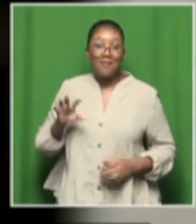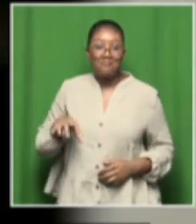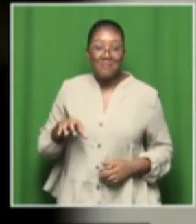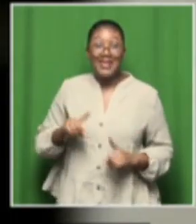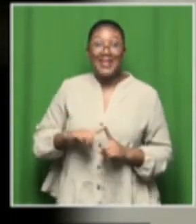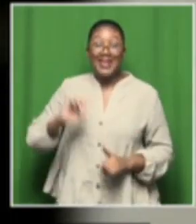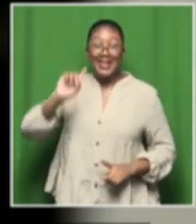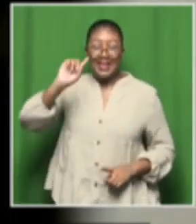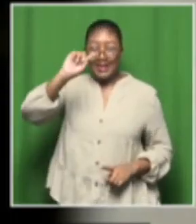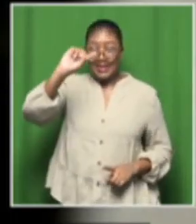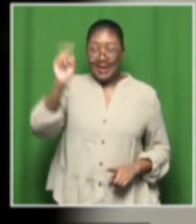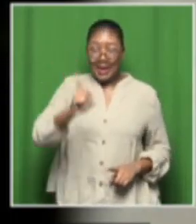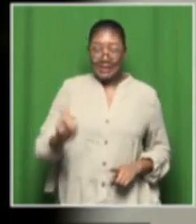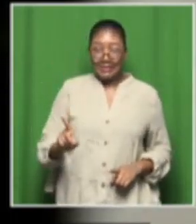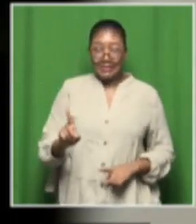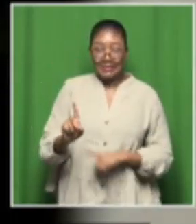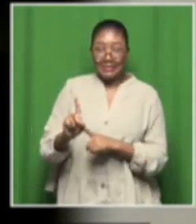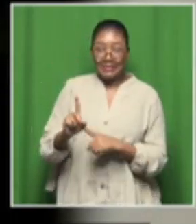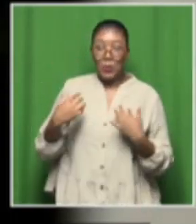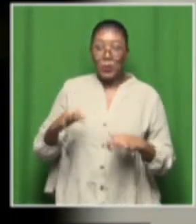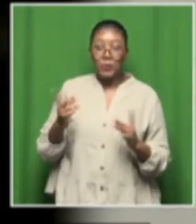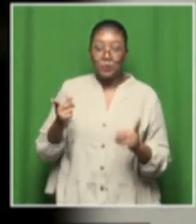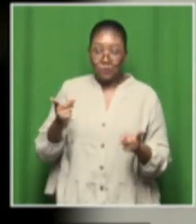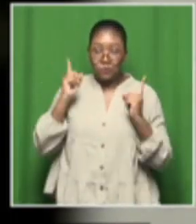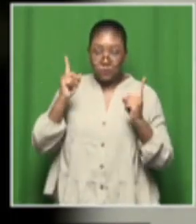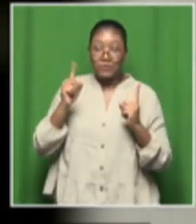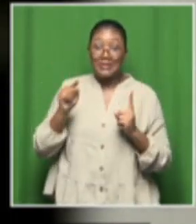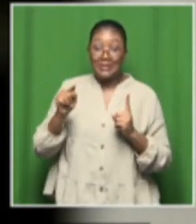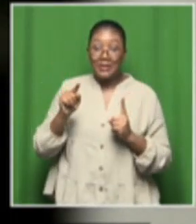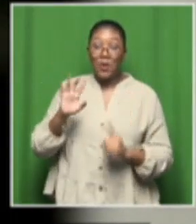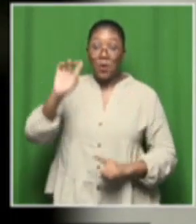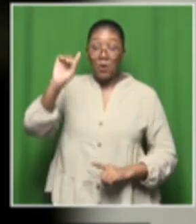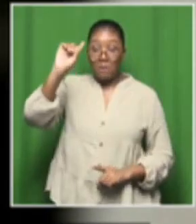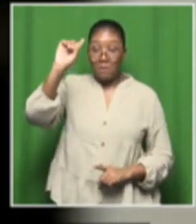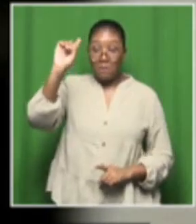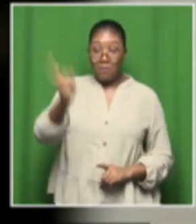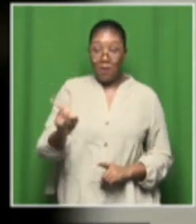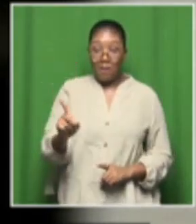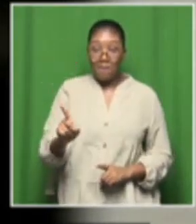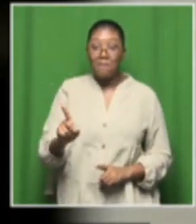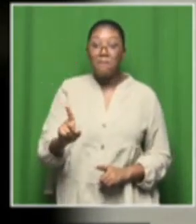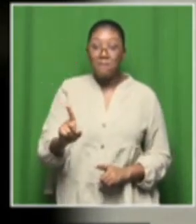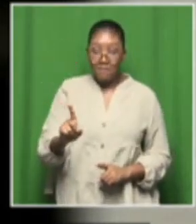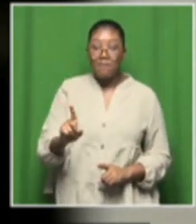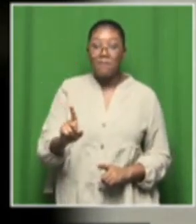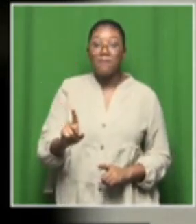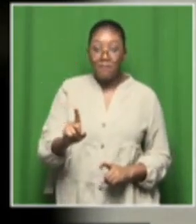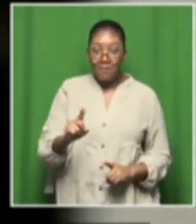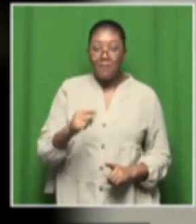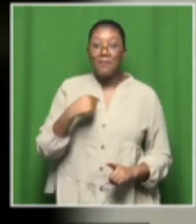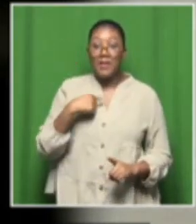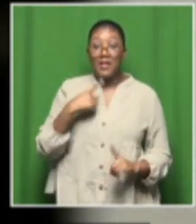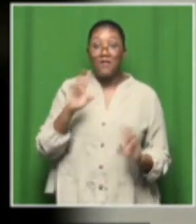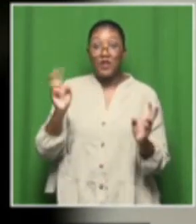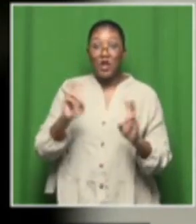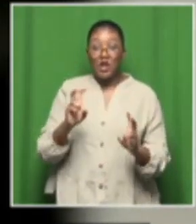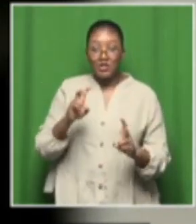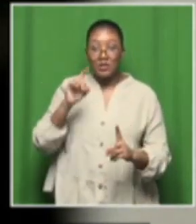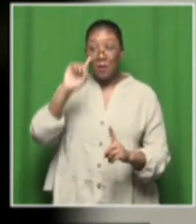the one that we see most damage coming through, because what happens is the lightning surge propagates through the